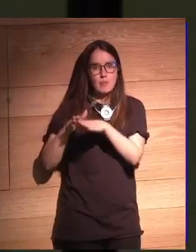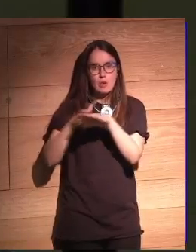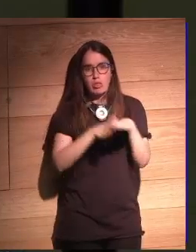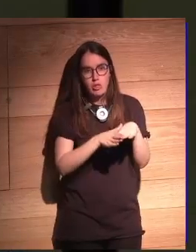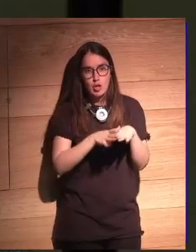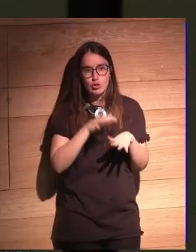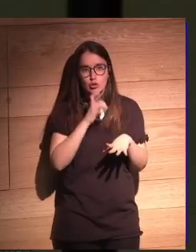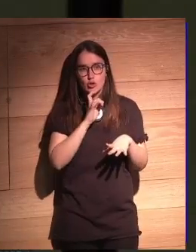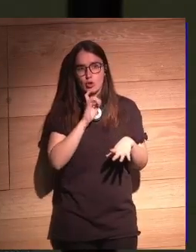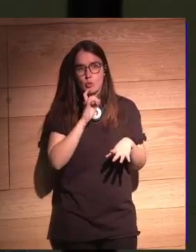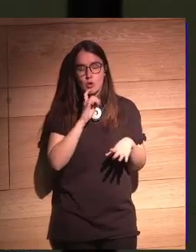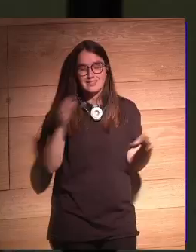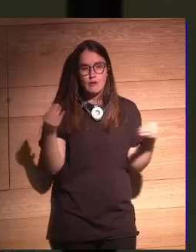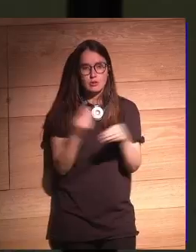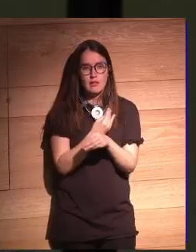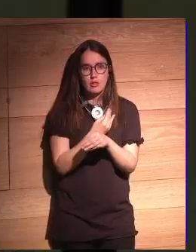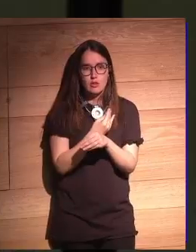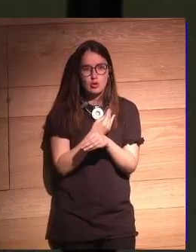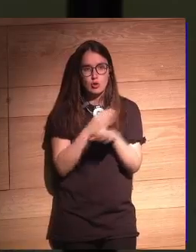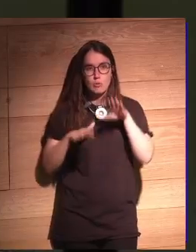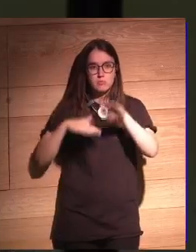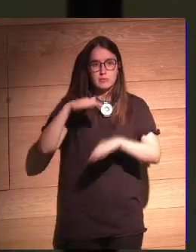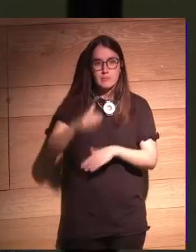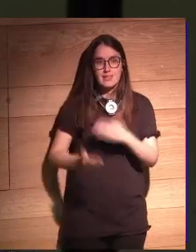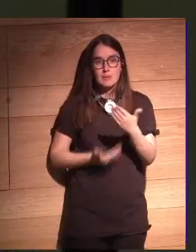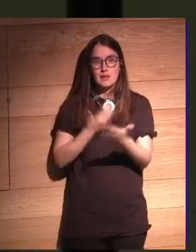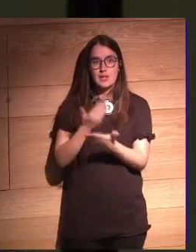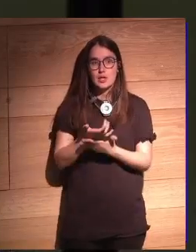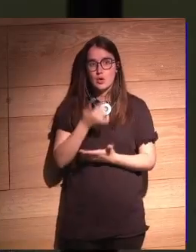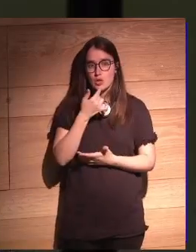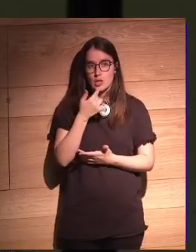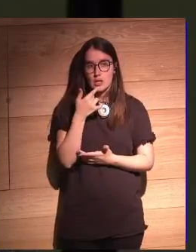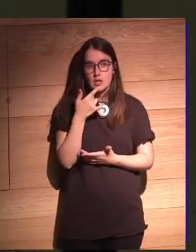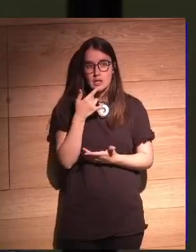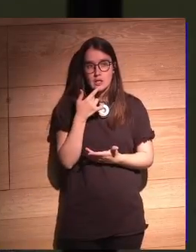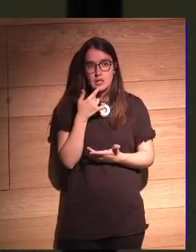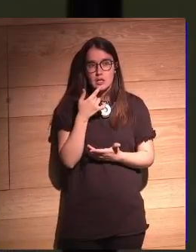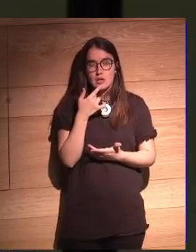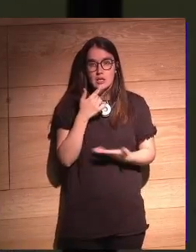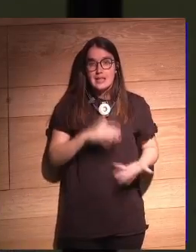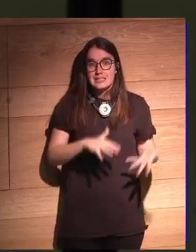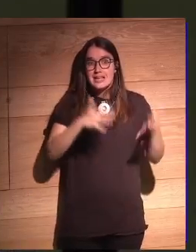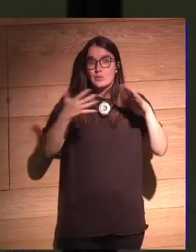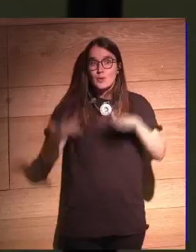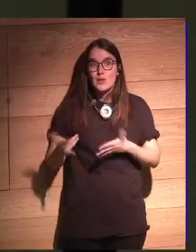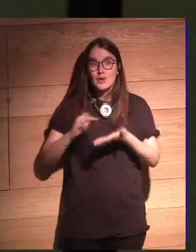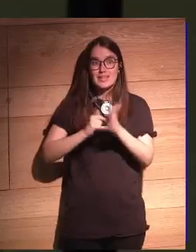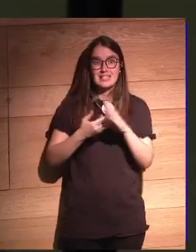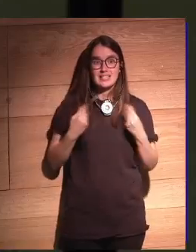the official discourse seems to move away from it, and how can we